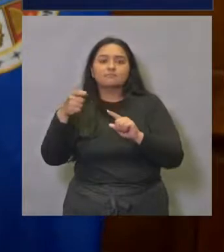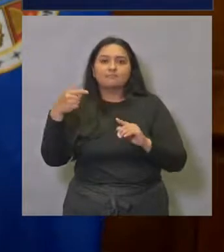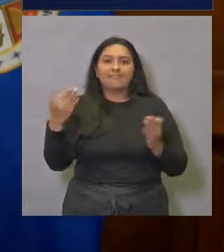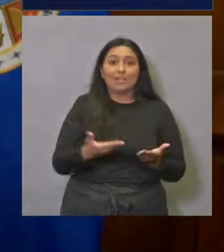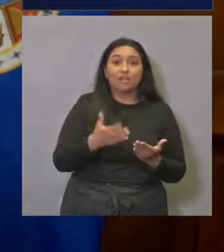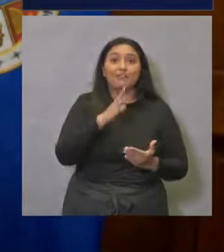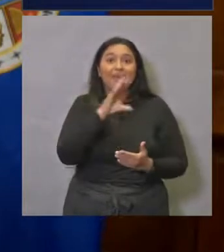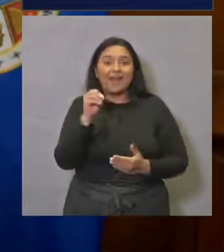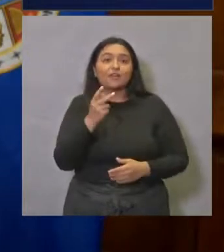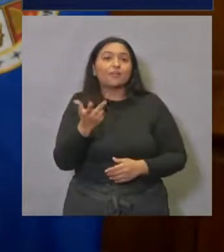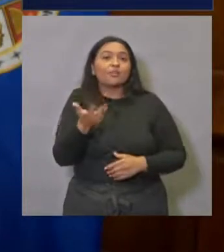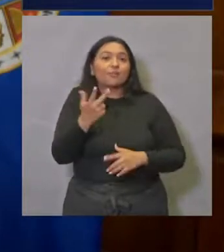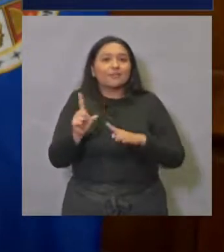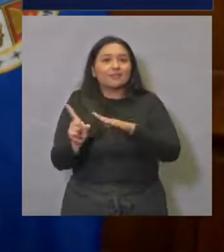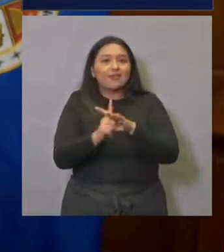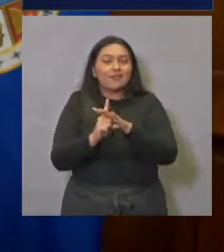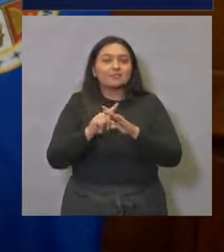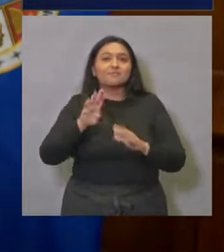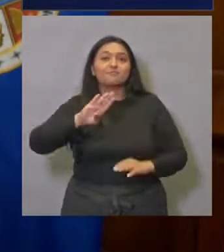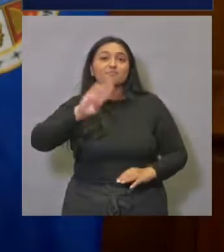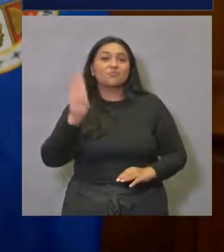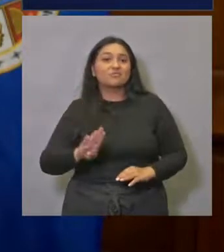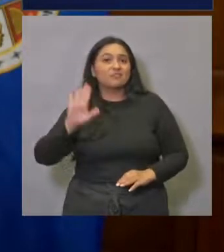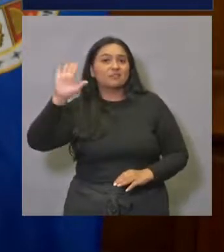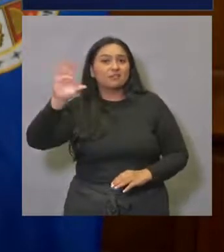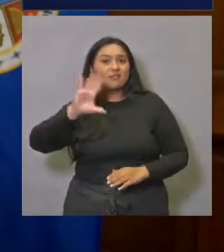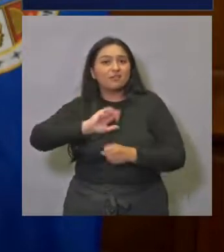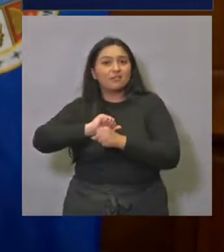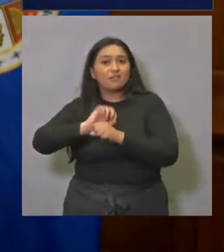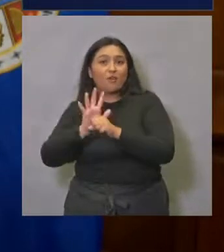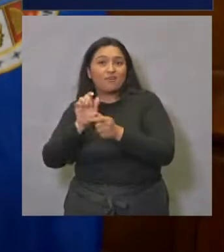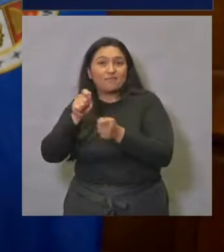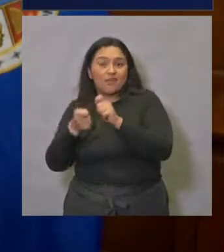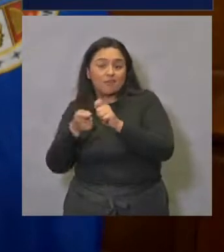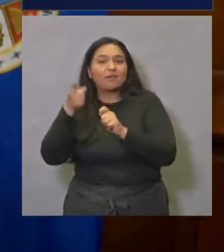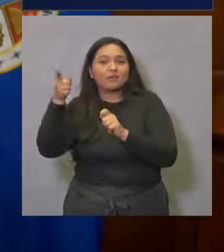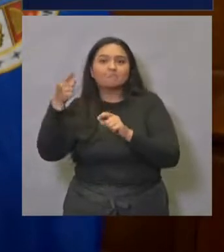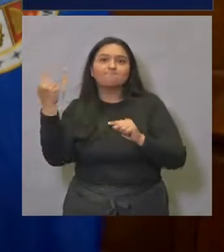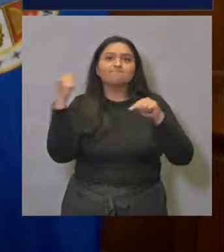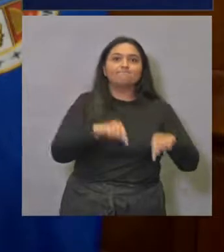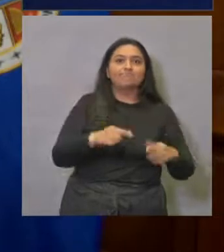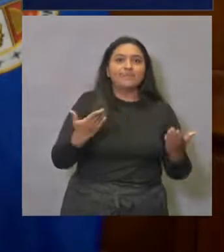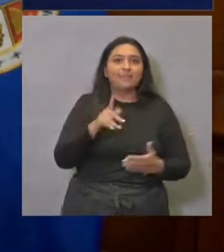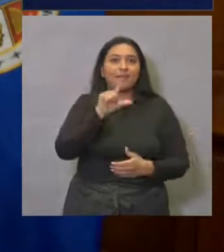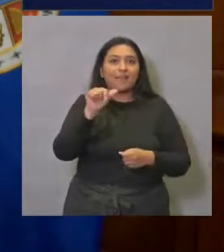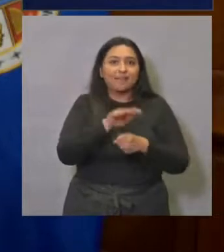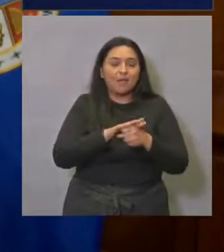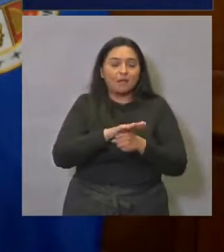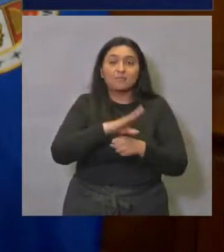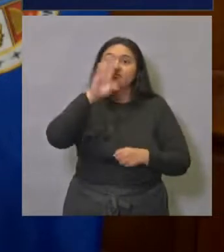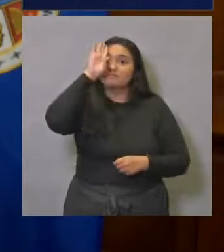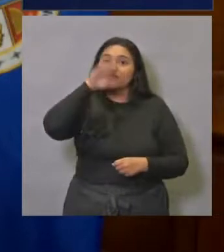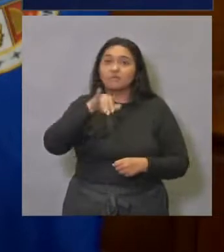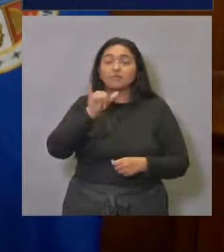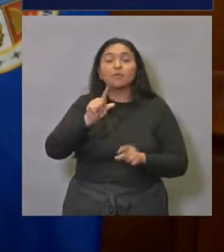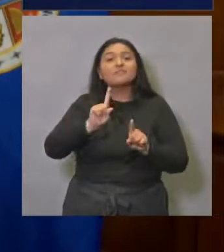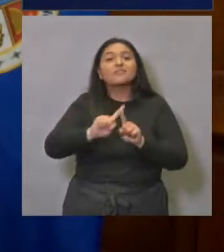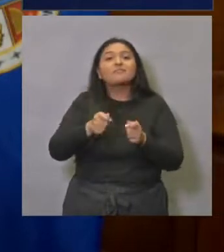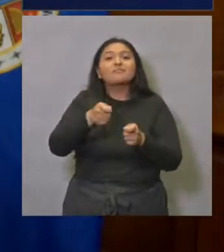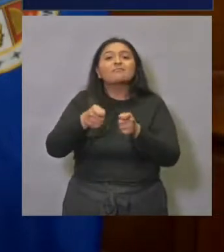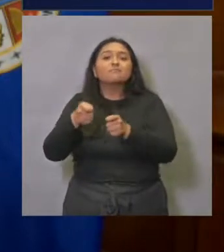P1 variant were found here in LA County. We know that these variants are dangerous and highly transmissible, but there is a